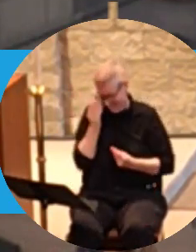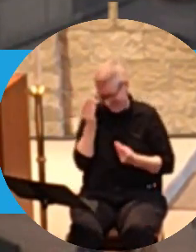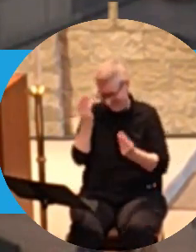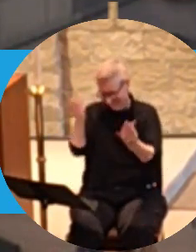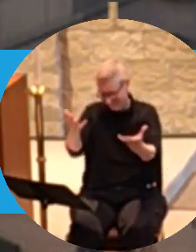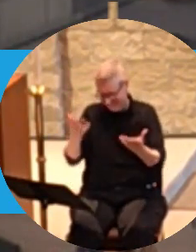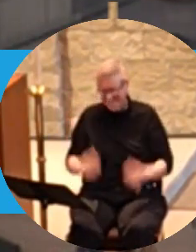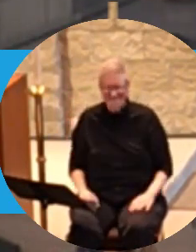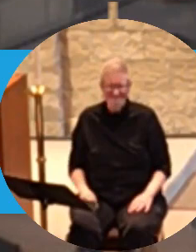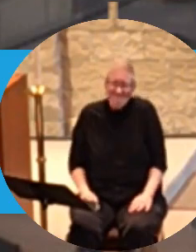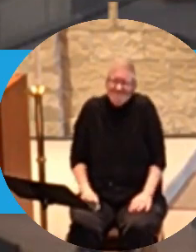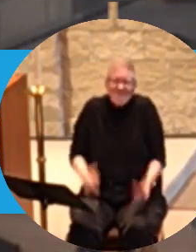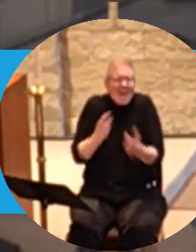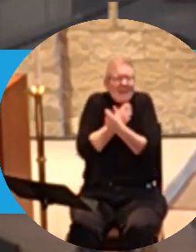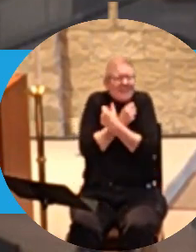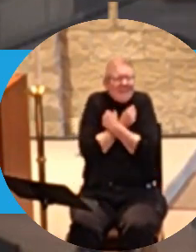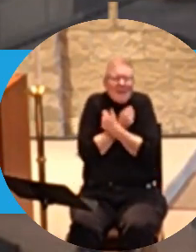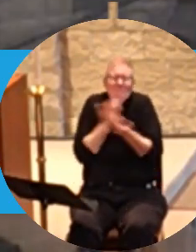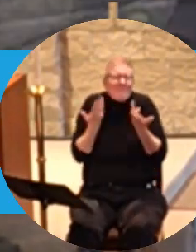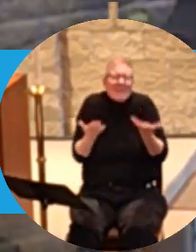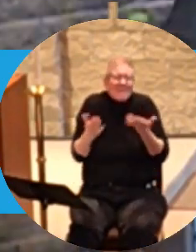you need is love.